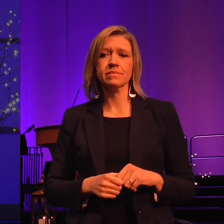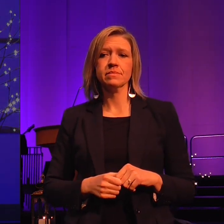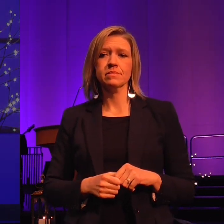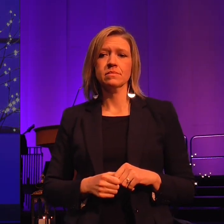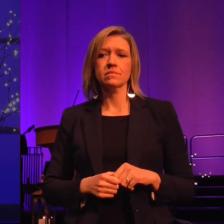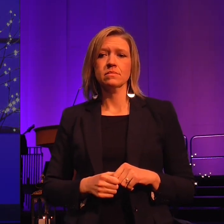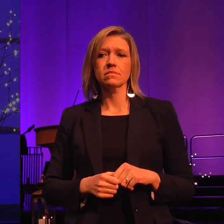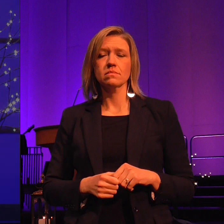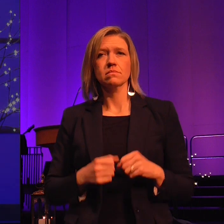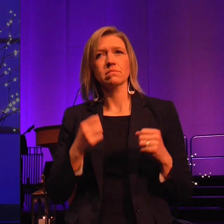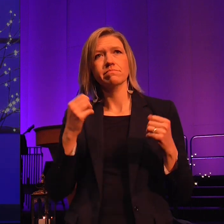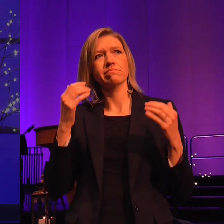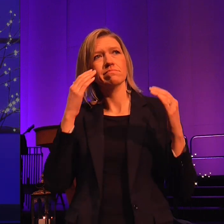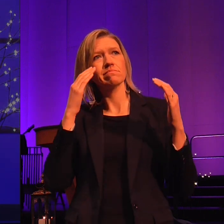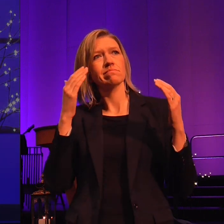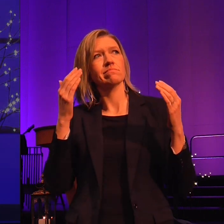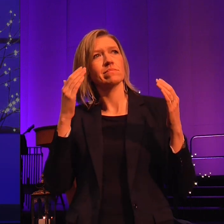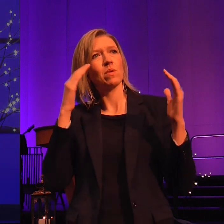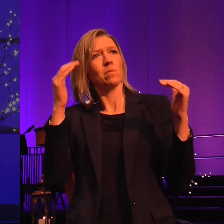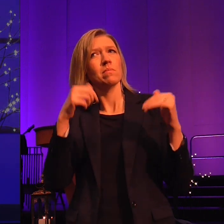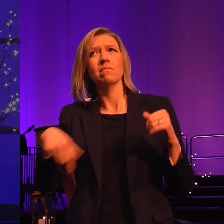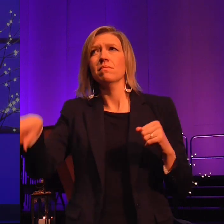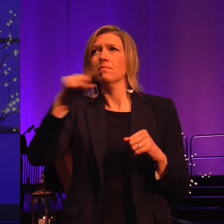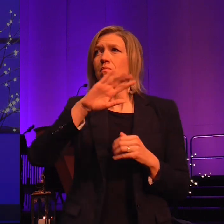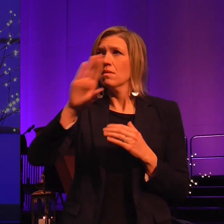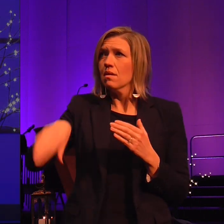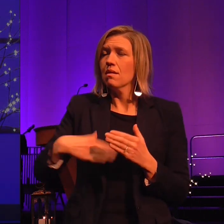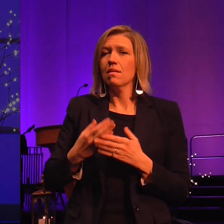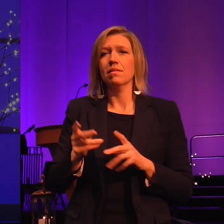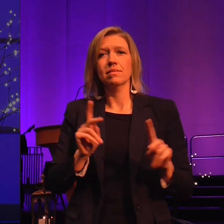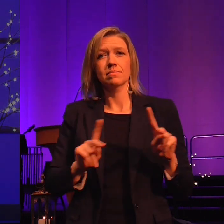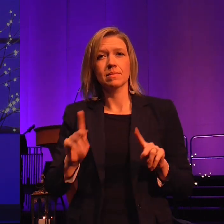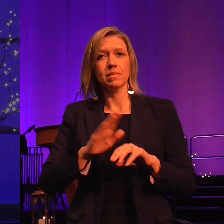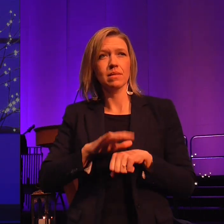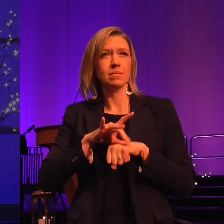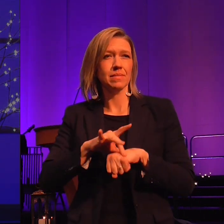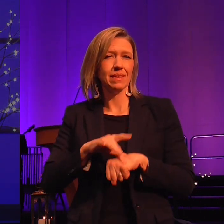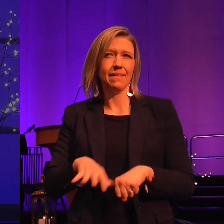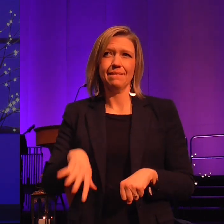May all of us on this planet find a way to live together in peace.